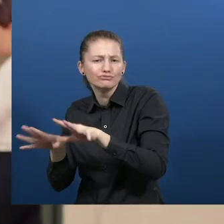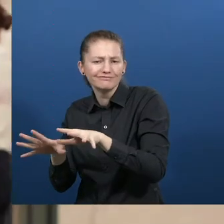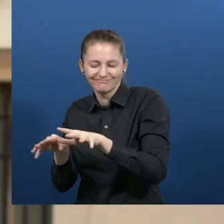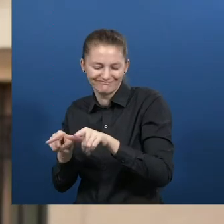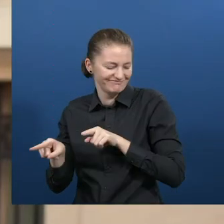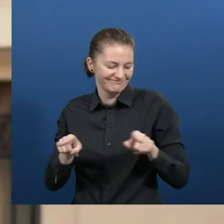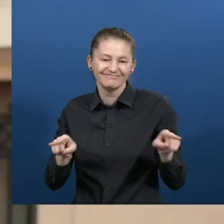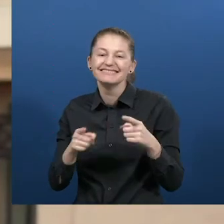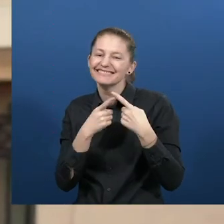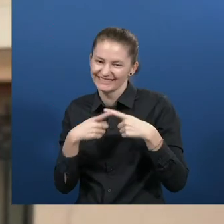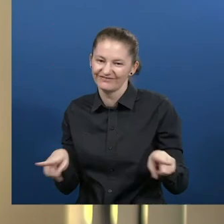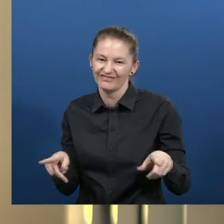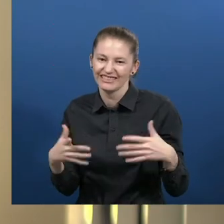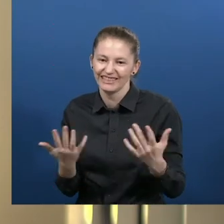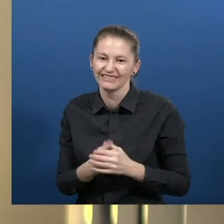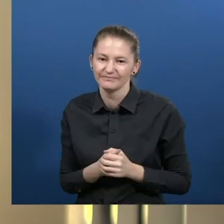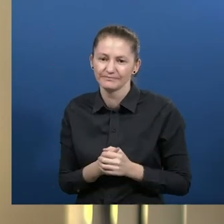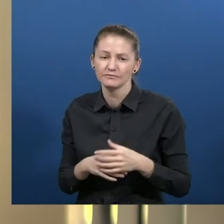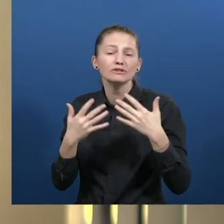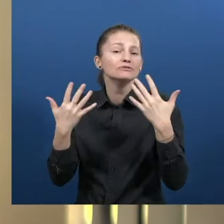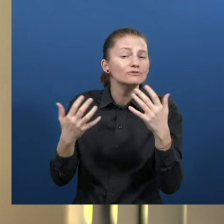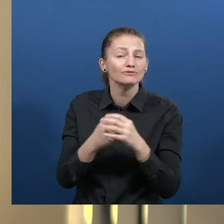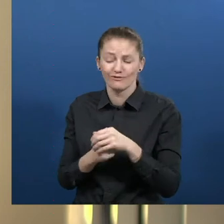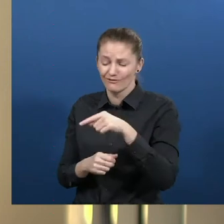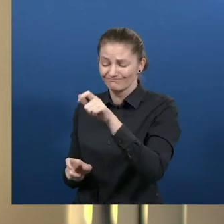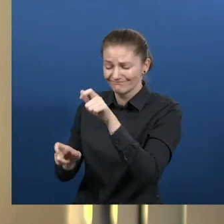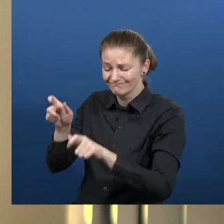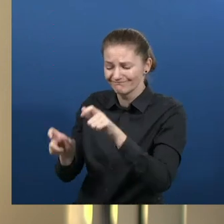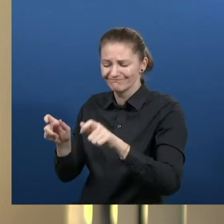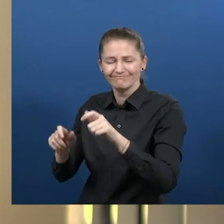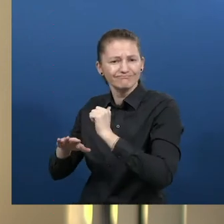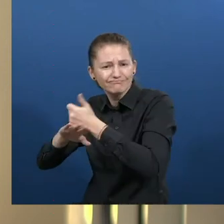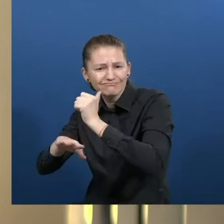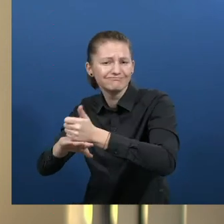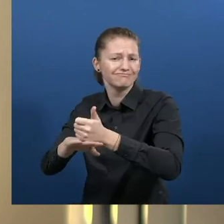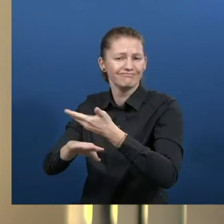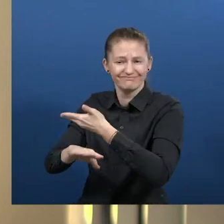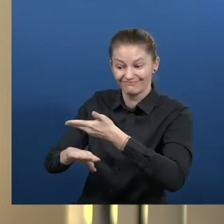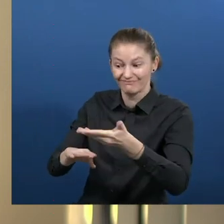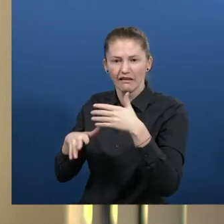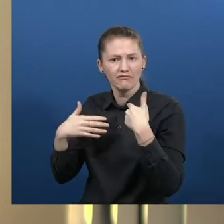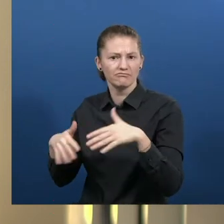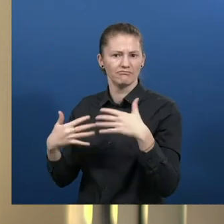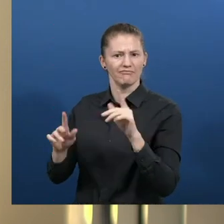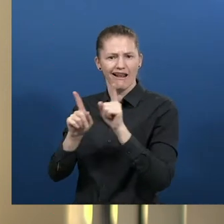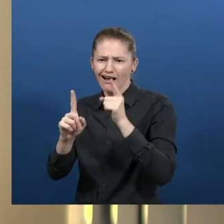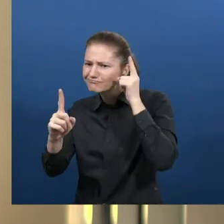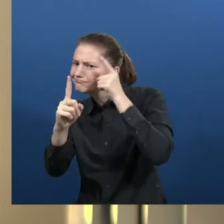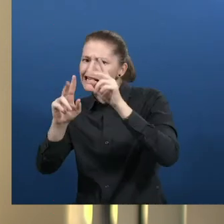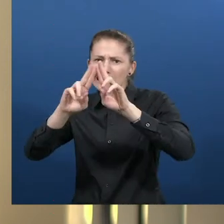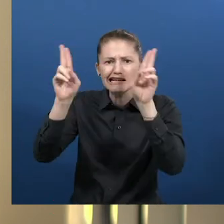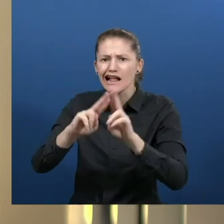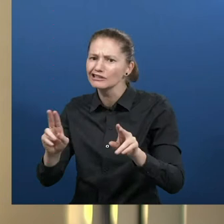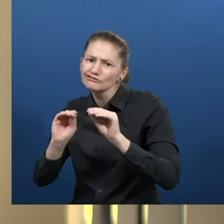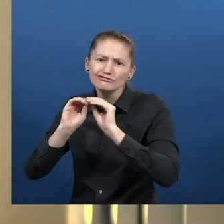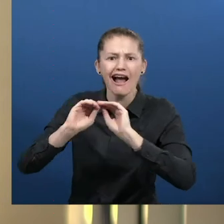Well, different elements to that, I think. One is that the initial motivation of the founders of the social innovation are not necessarily